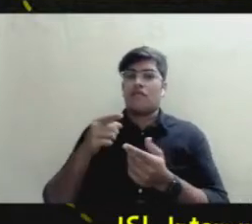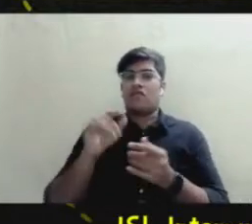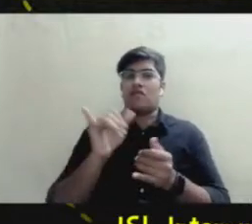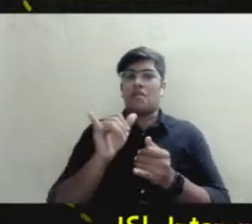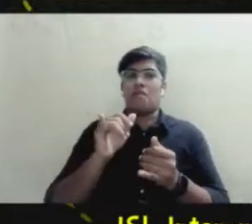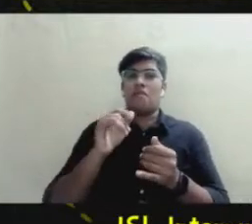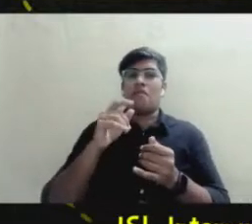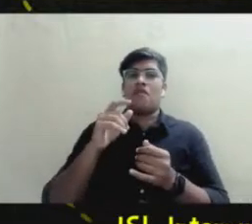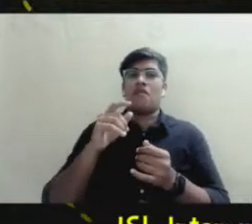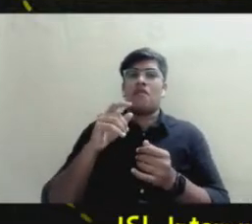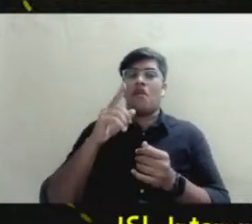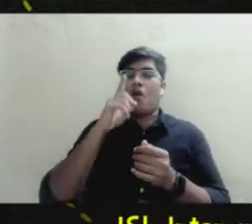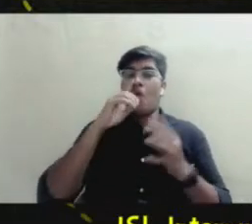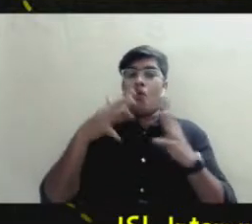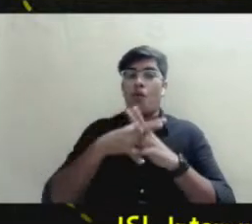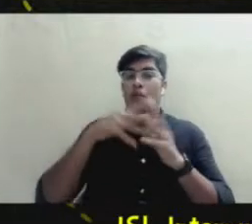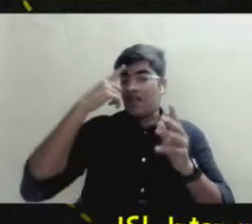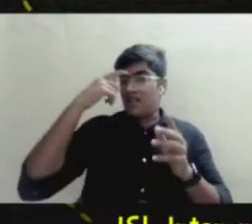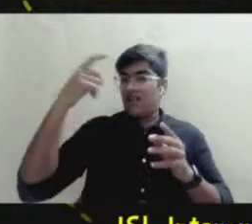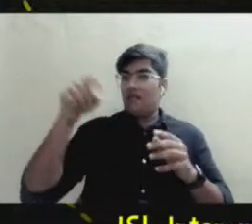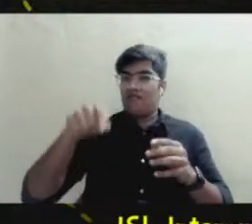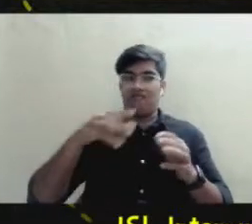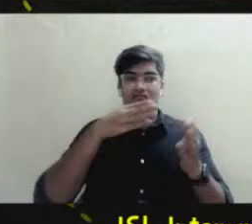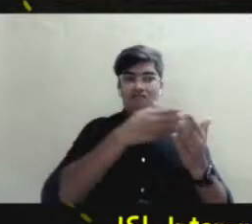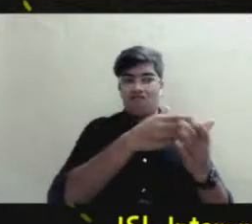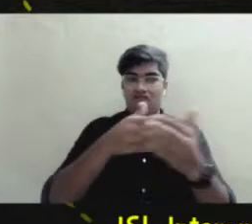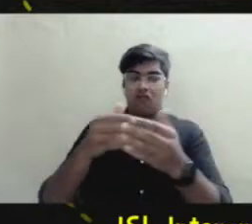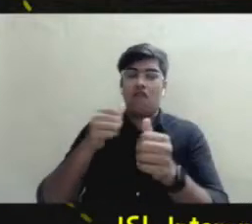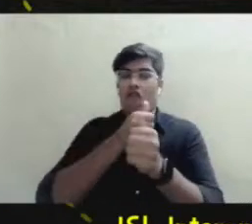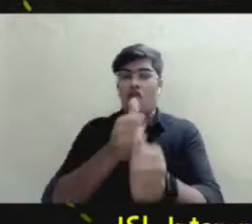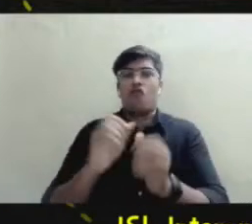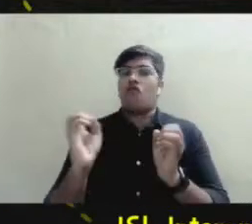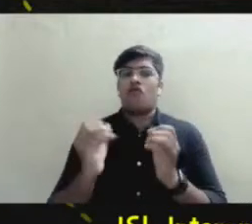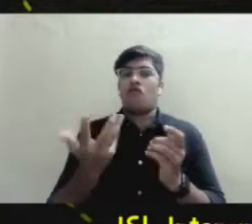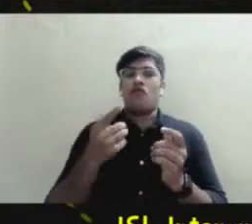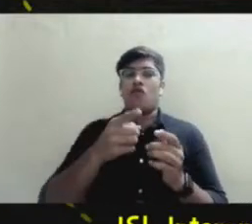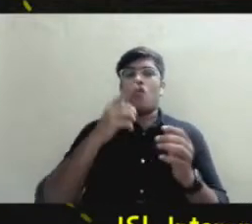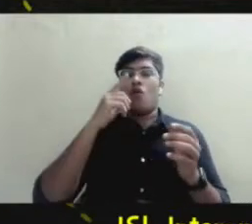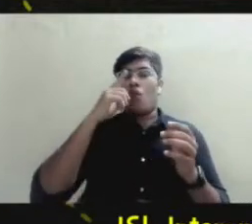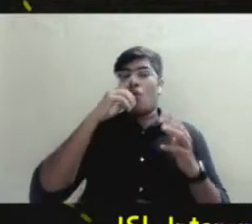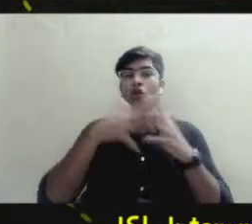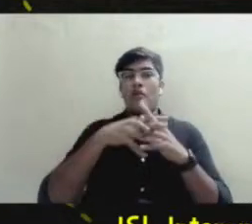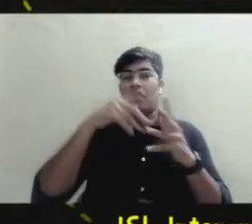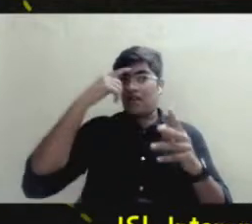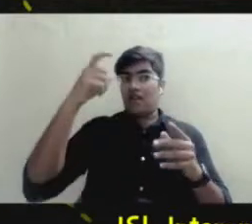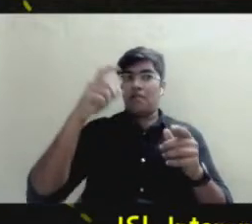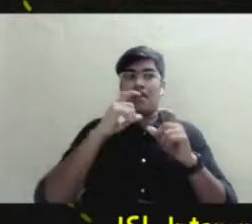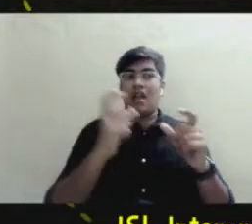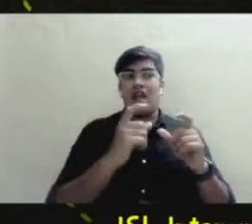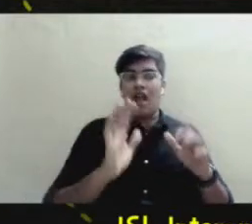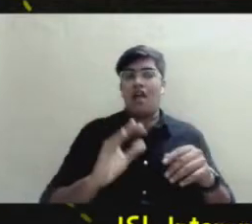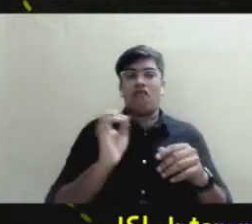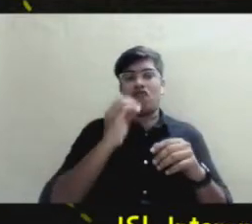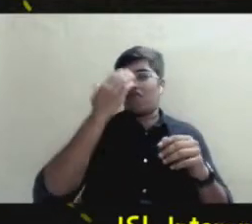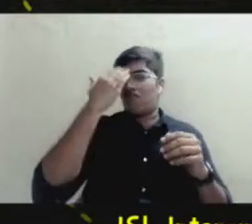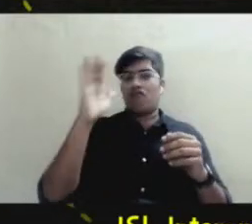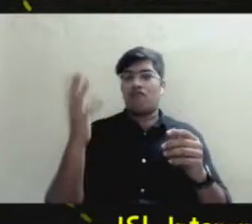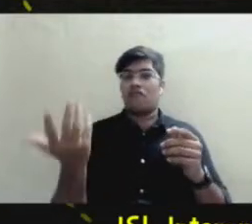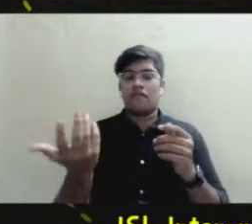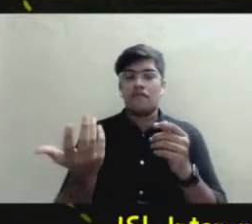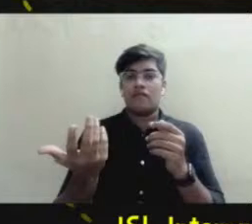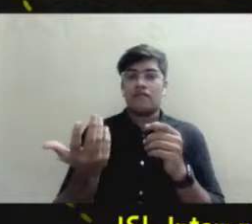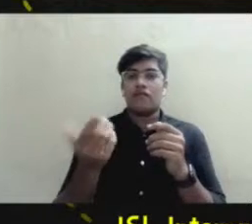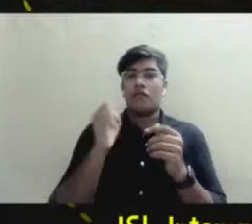of women's dreams or people who really care about women's dreams. Their journeys have gone very